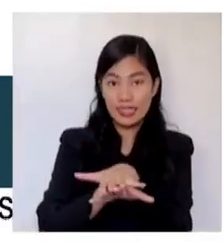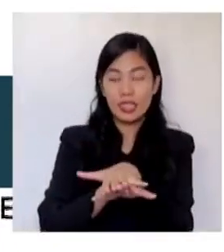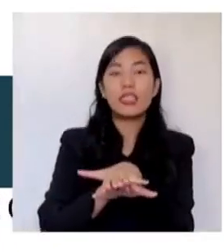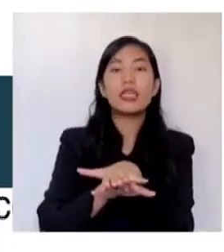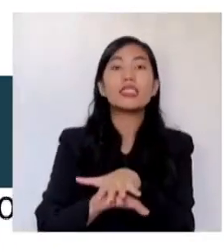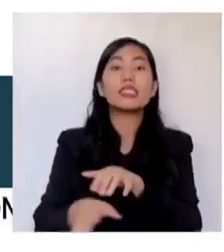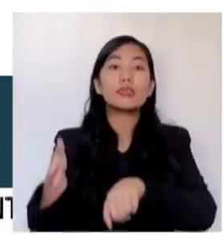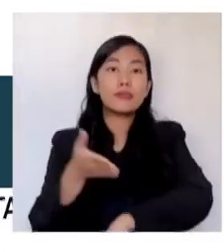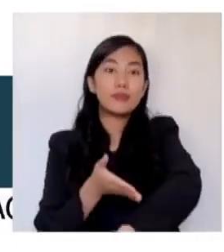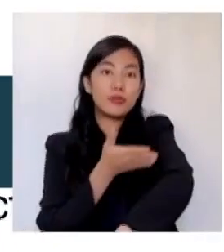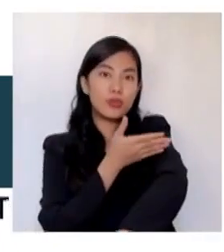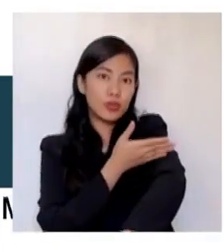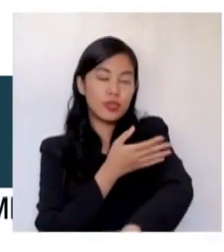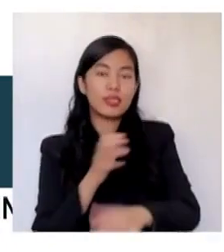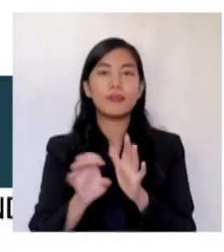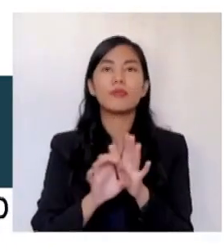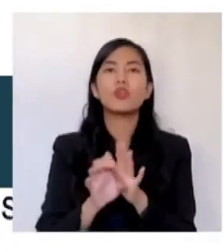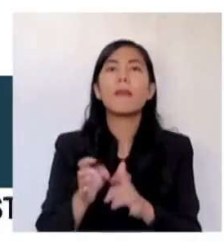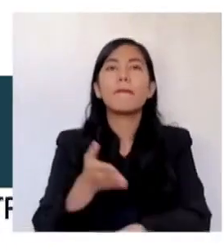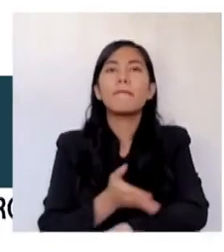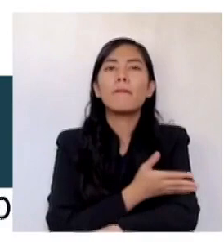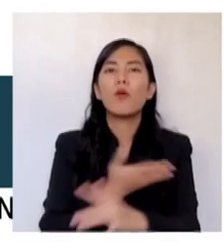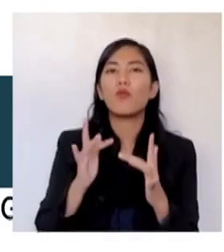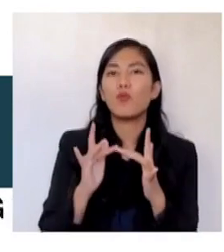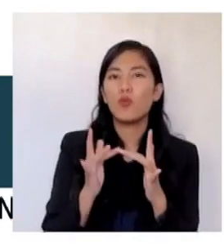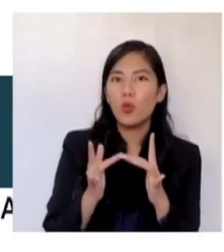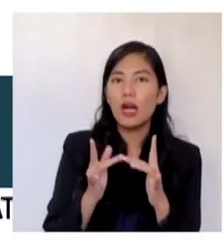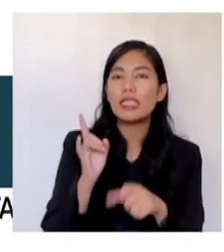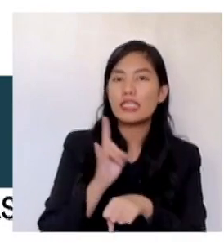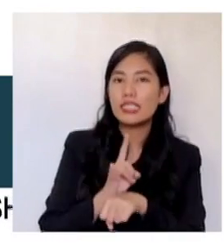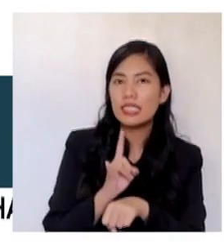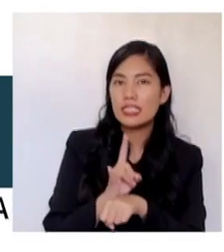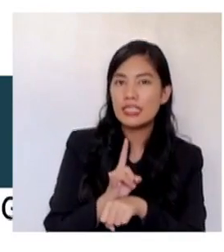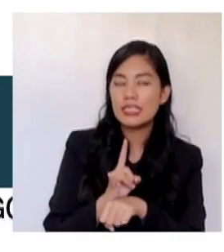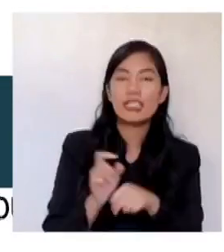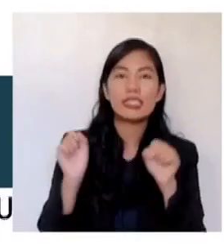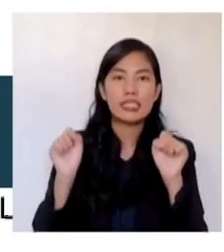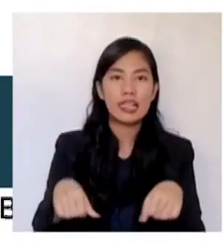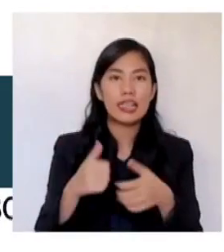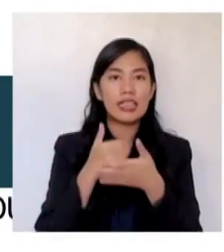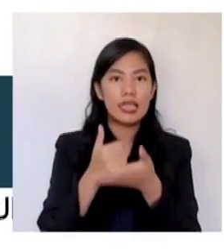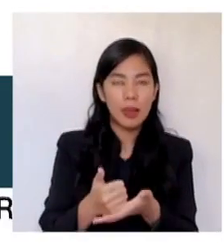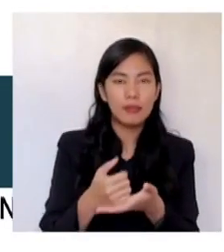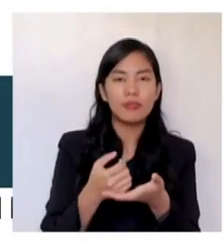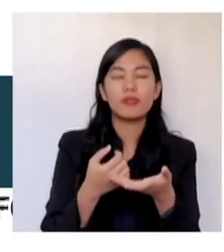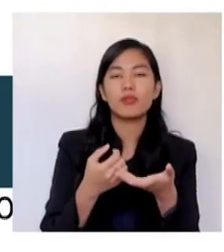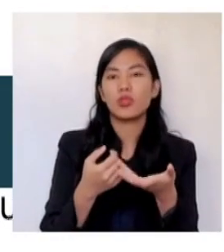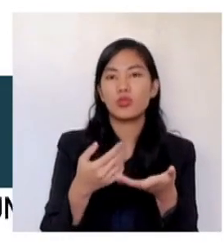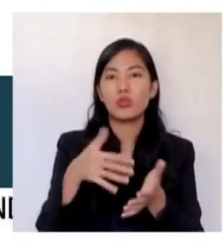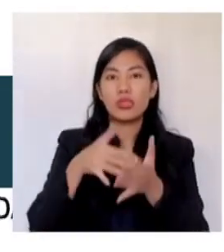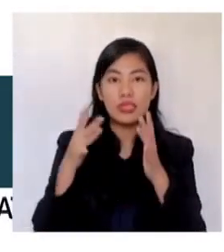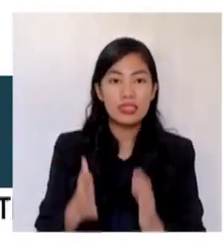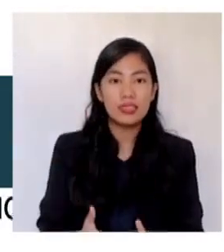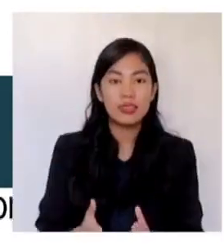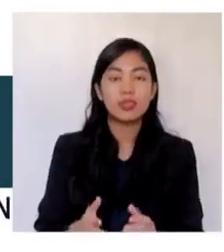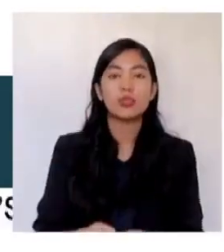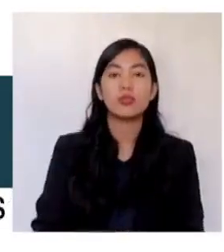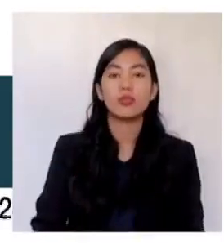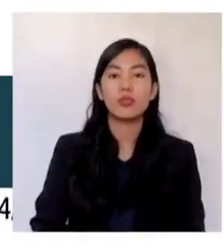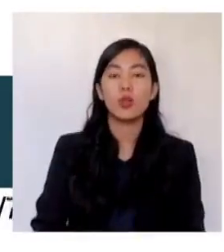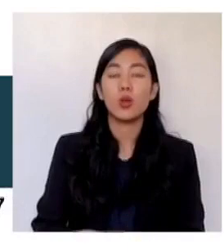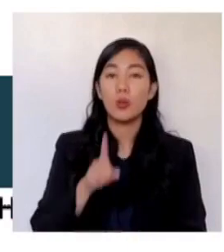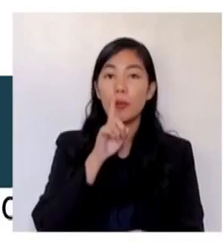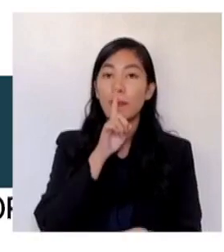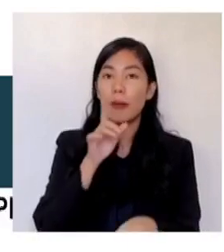game that can equalize things. A commitment to state